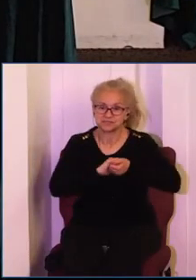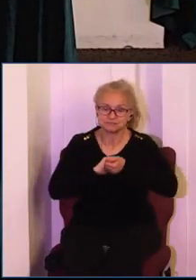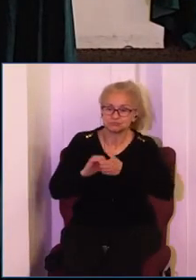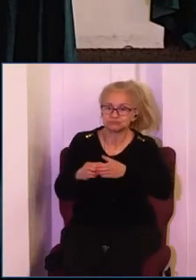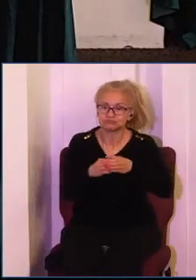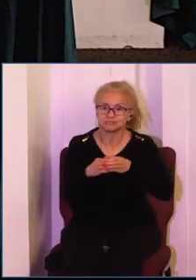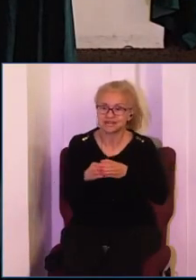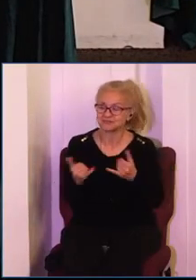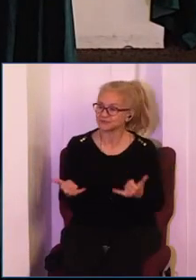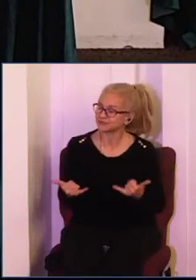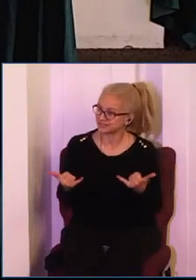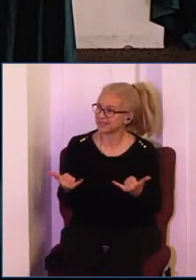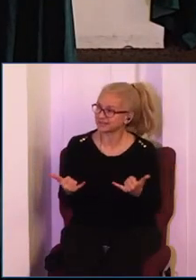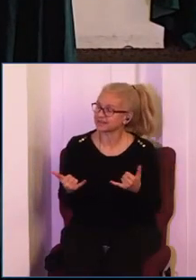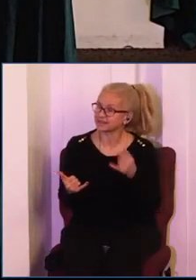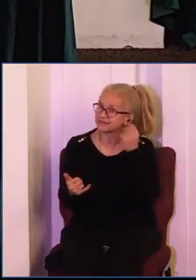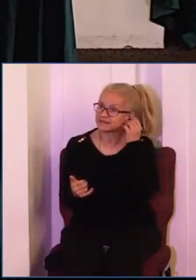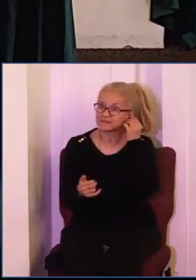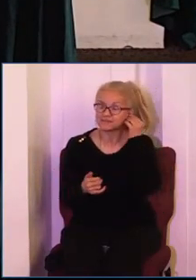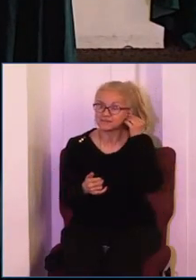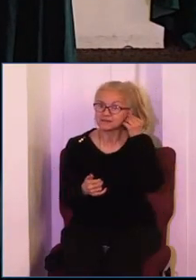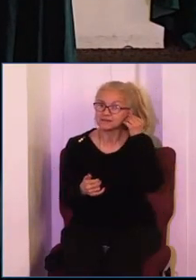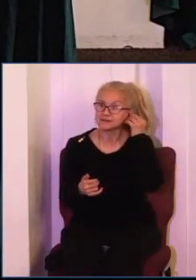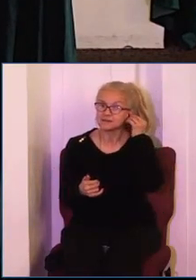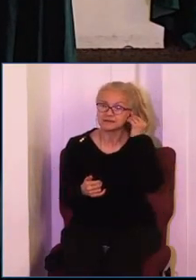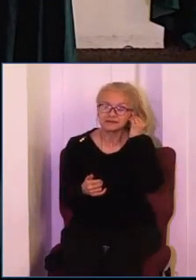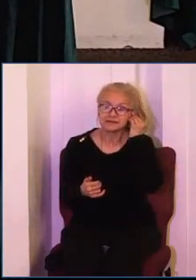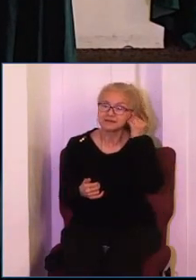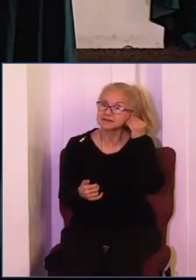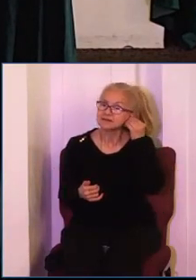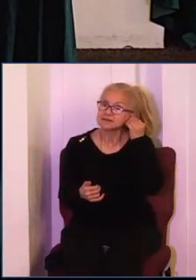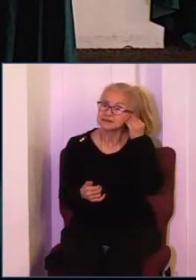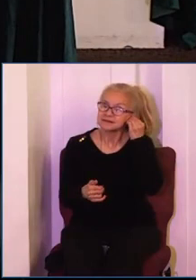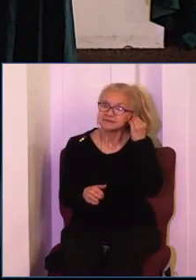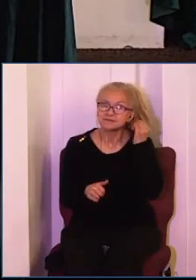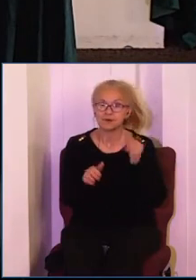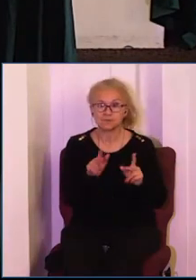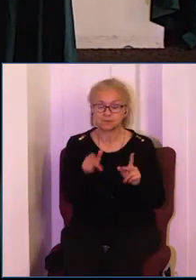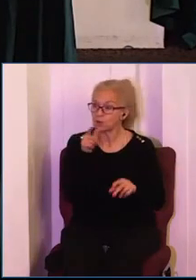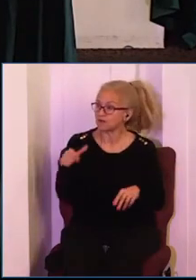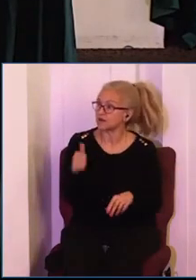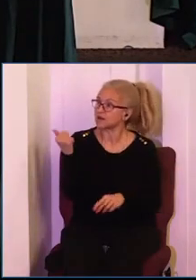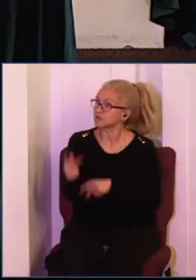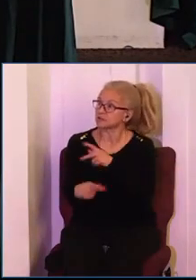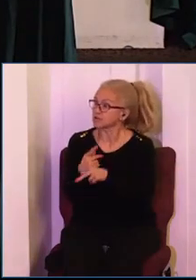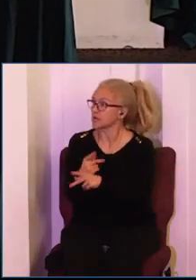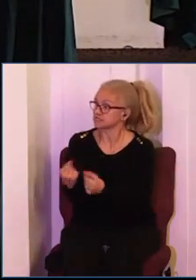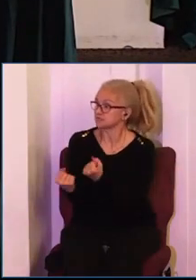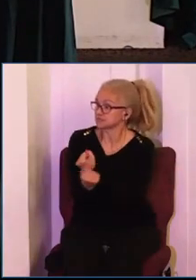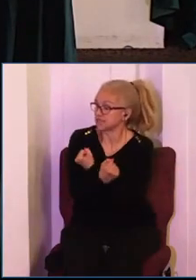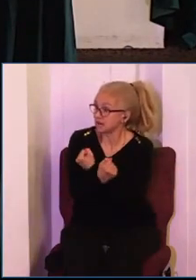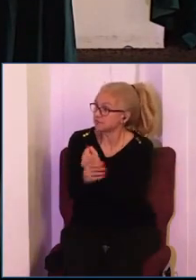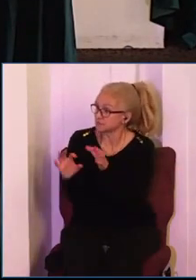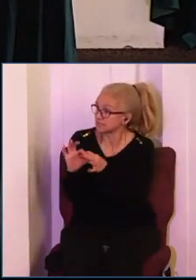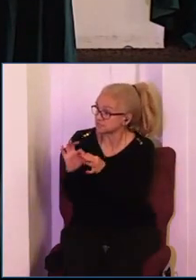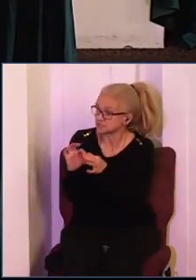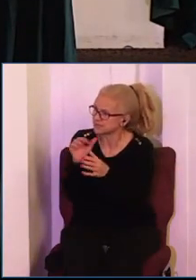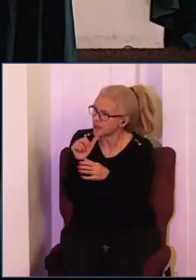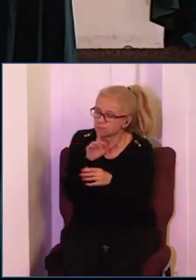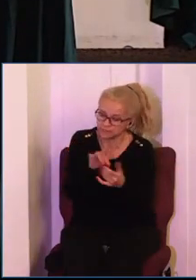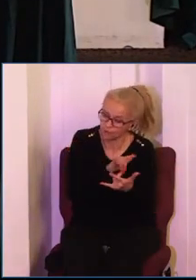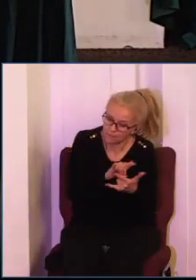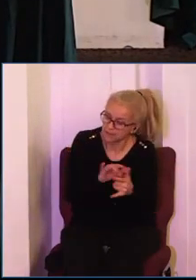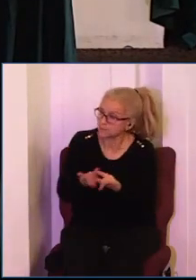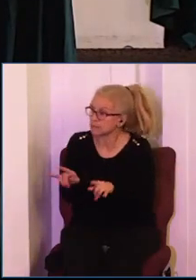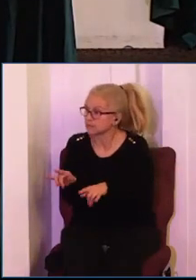today. For those who have other kinds of love relationships that are not necessarily romantic, we pray that